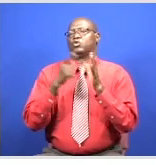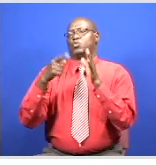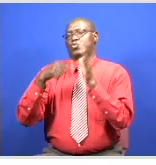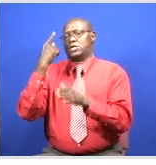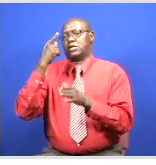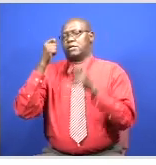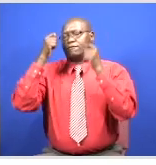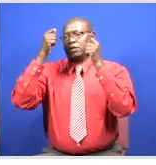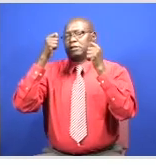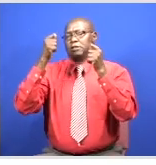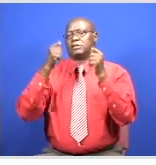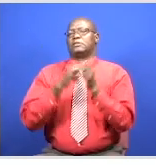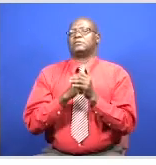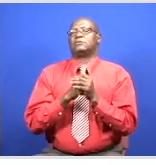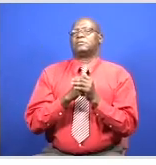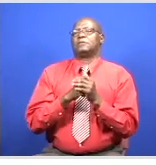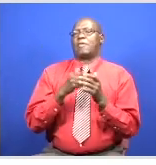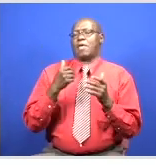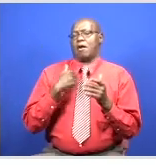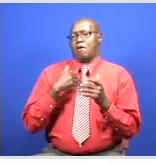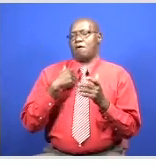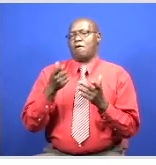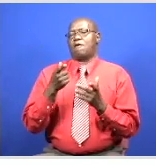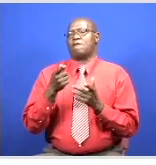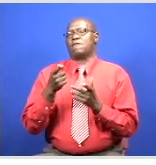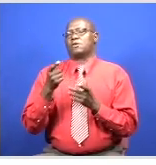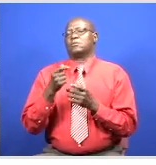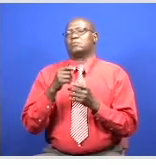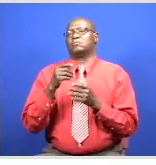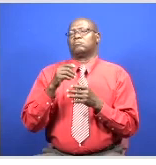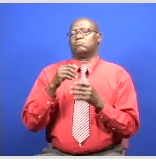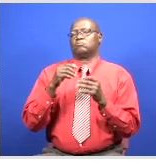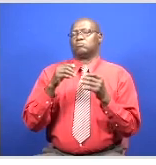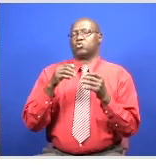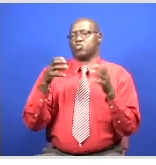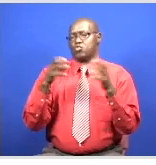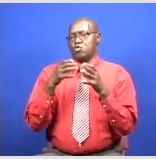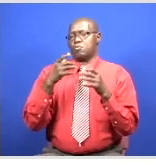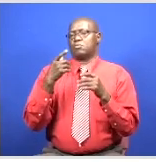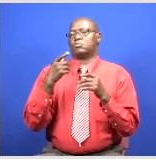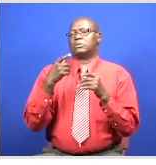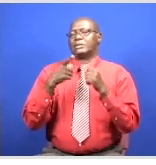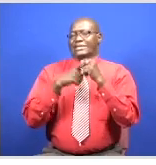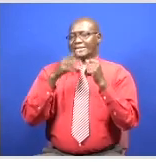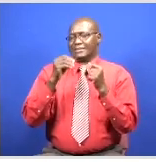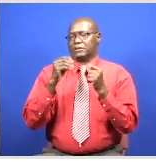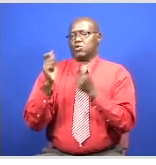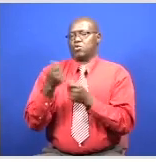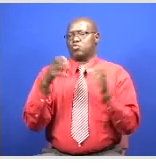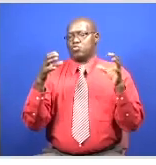the DTB-sponsored golf tourney that brought together a field of over 60 golfers from Nakuru County and the 8th